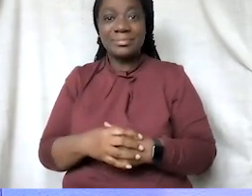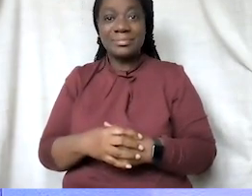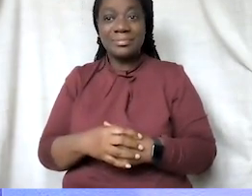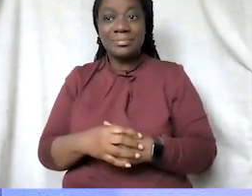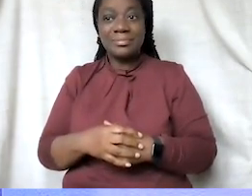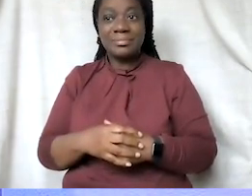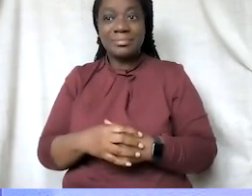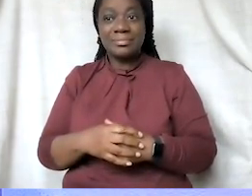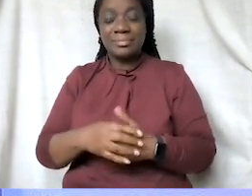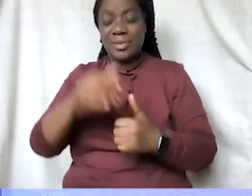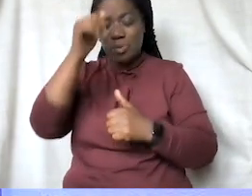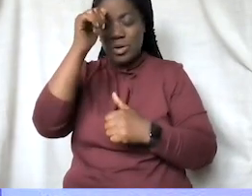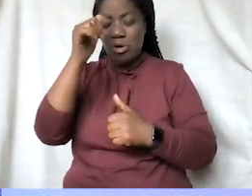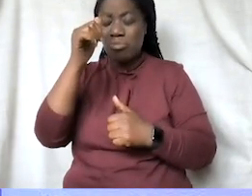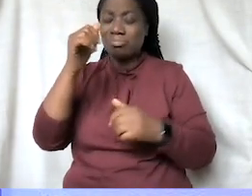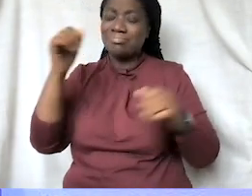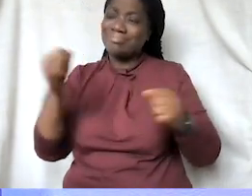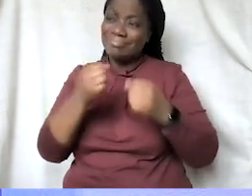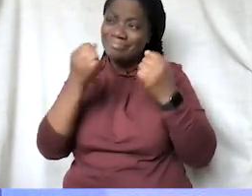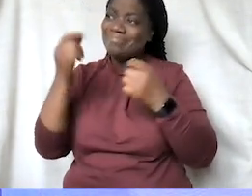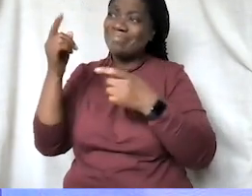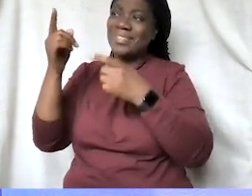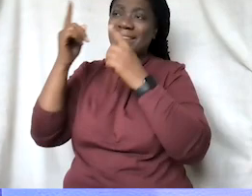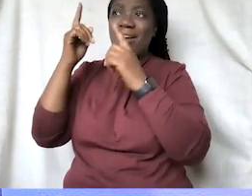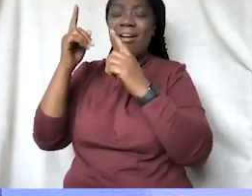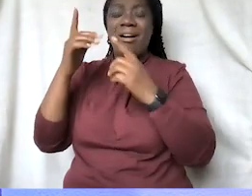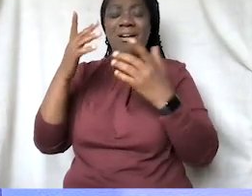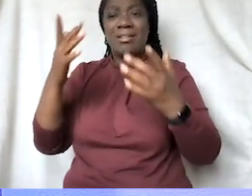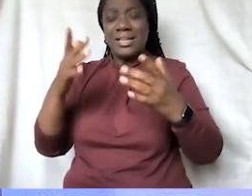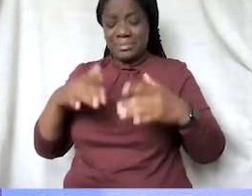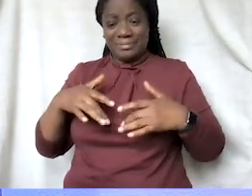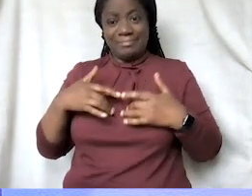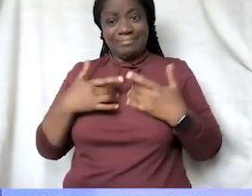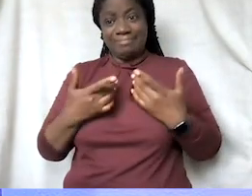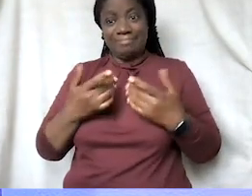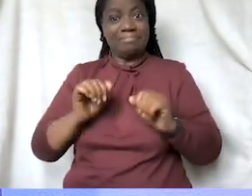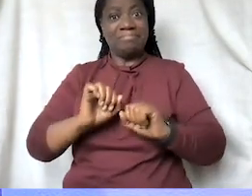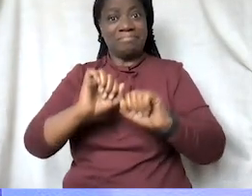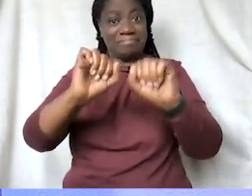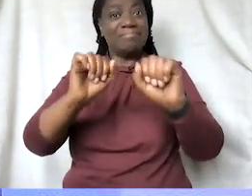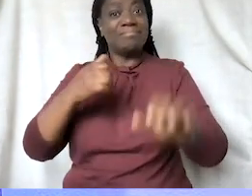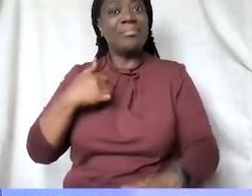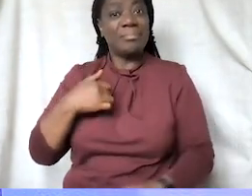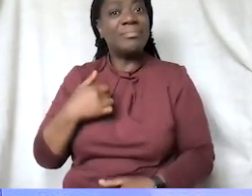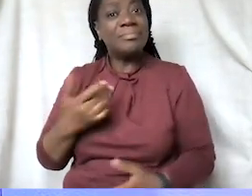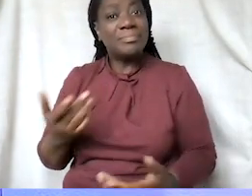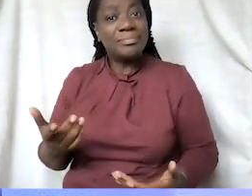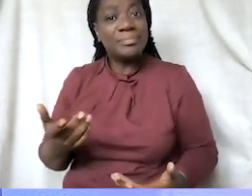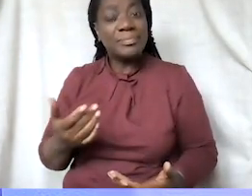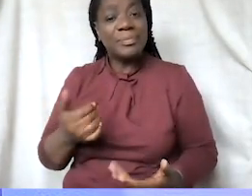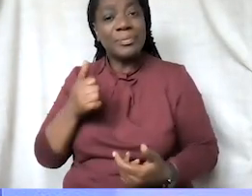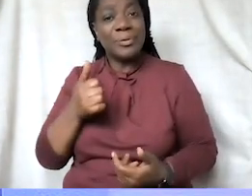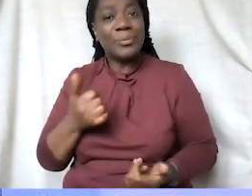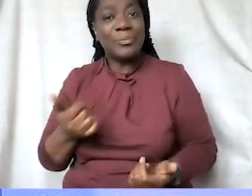indeed the power of God has indeed been felt in your life. And once again,